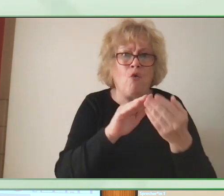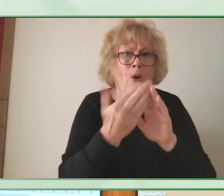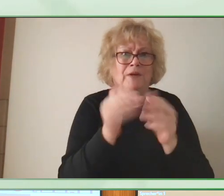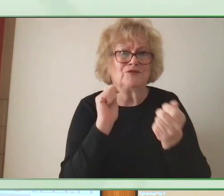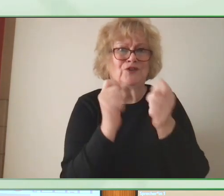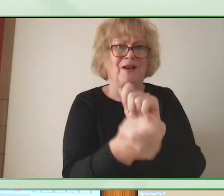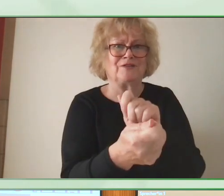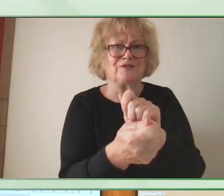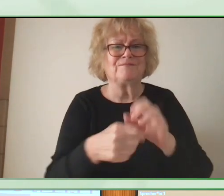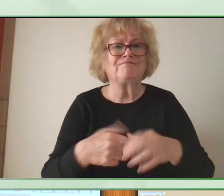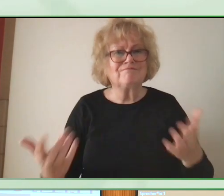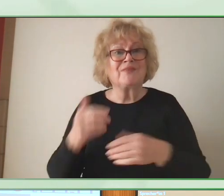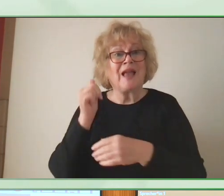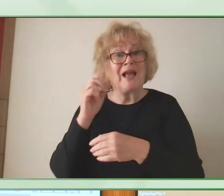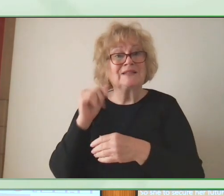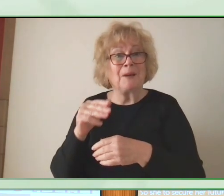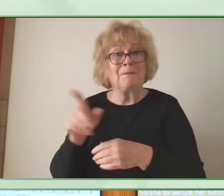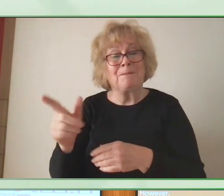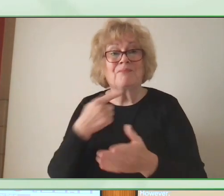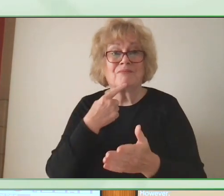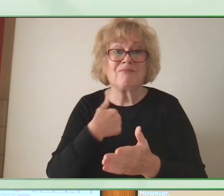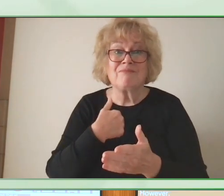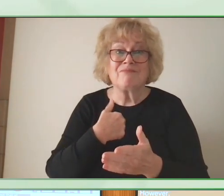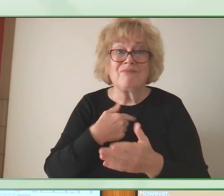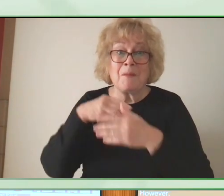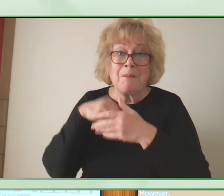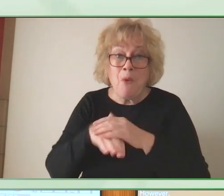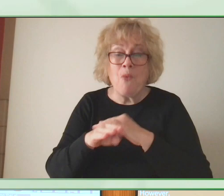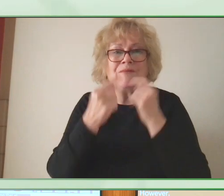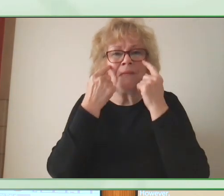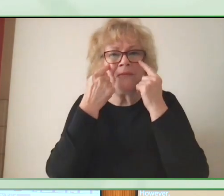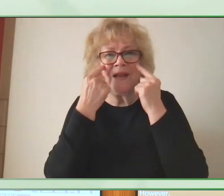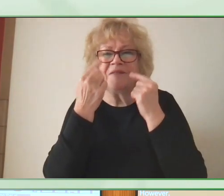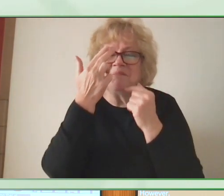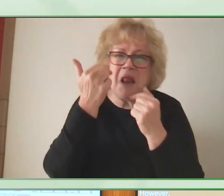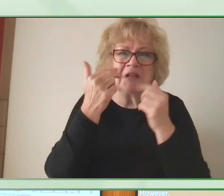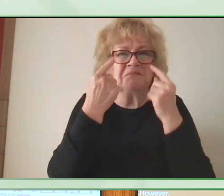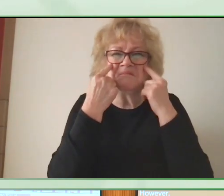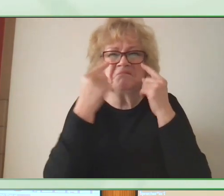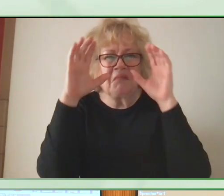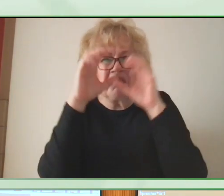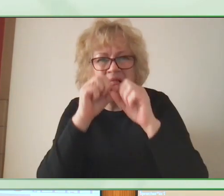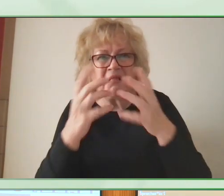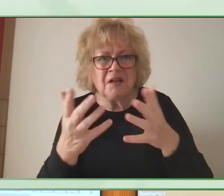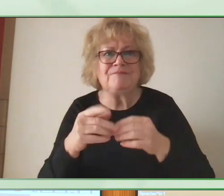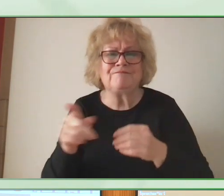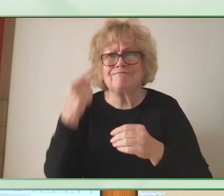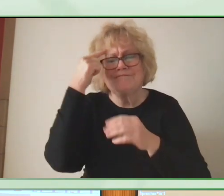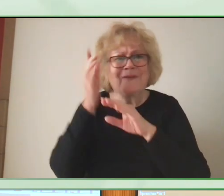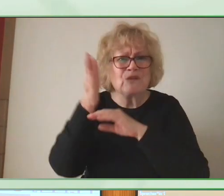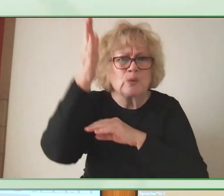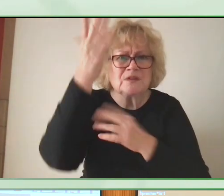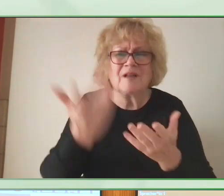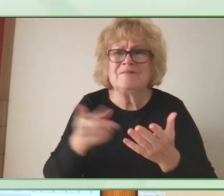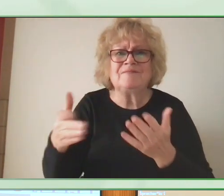children. However, her husband was neglectful, and after having 4 children, she made the difficult decision